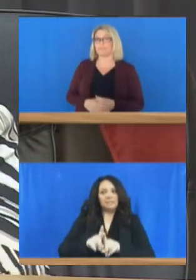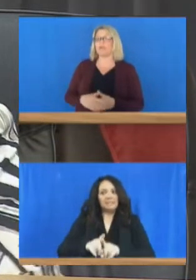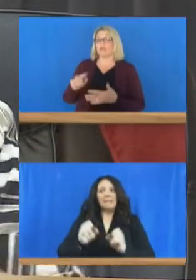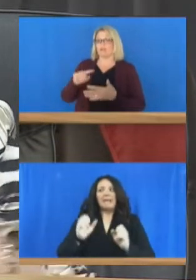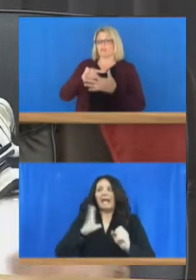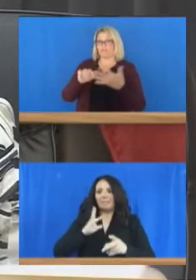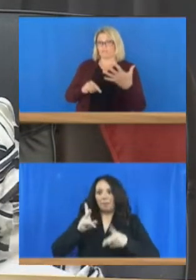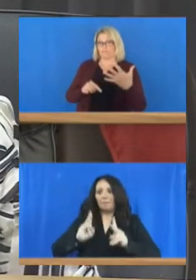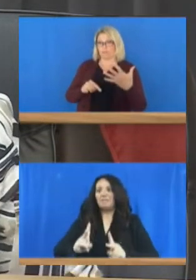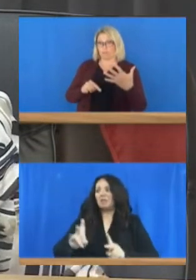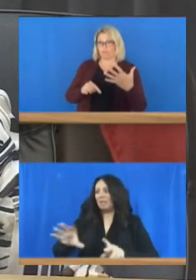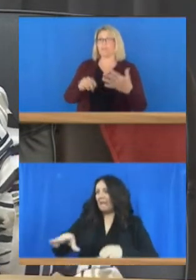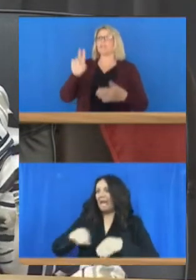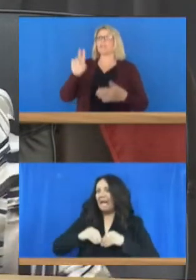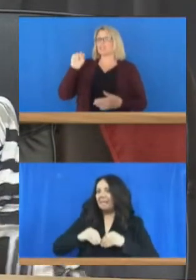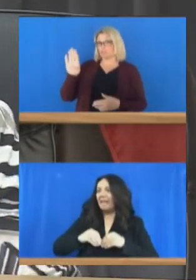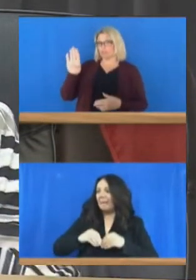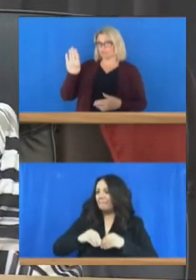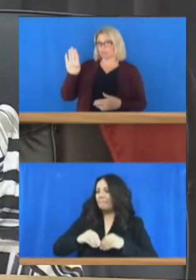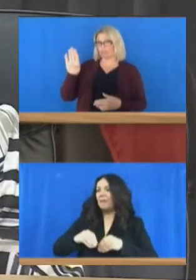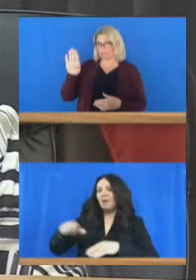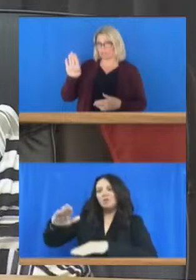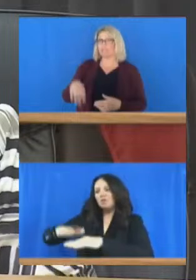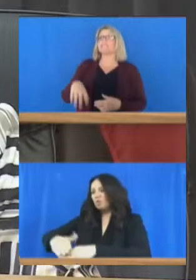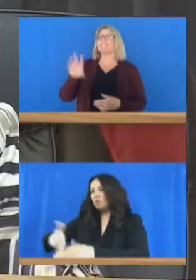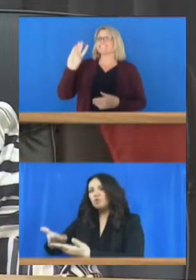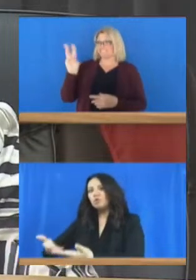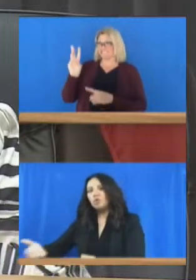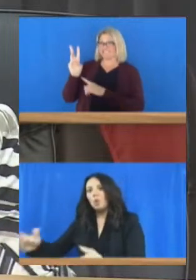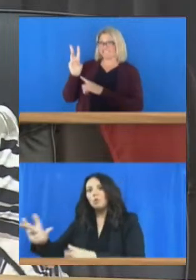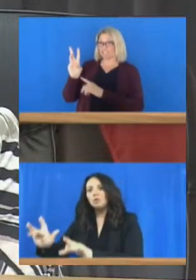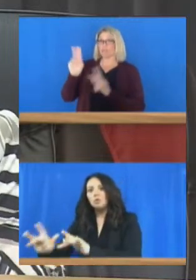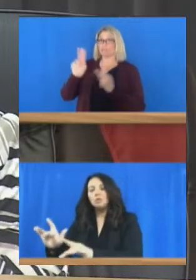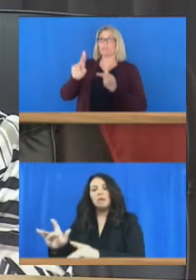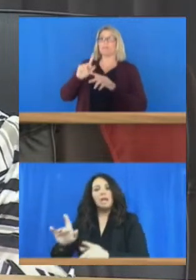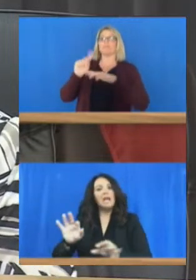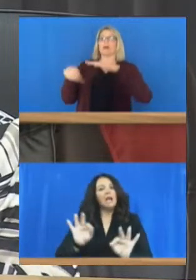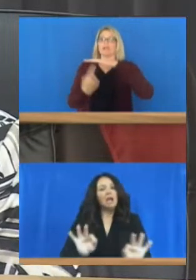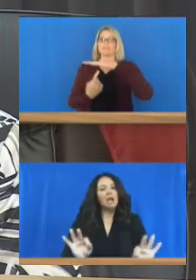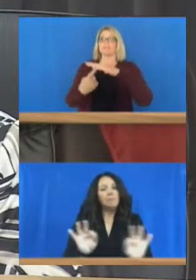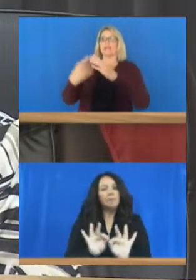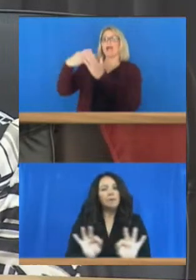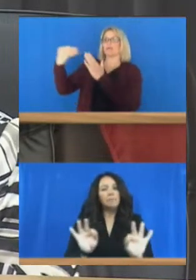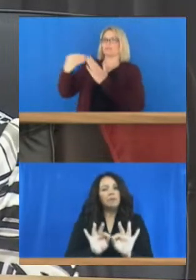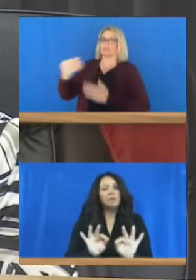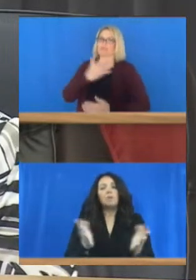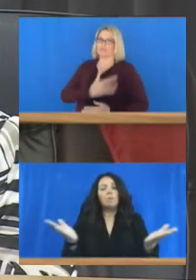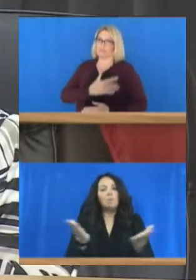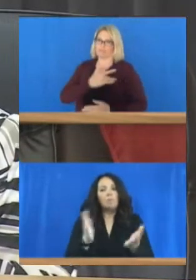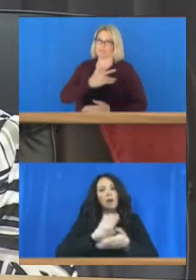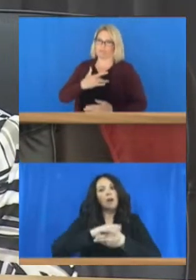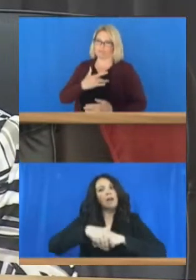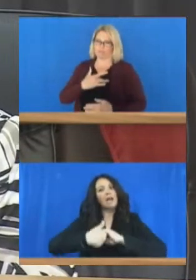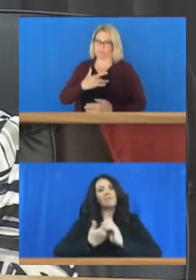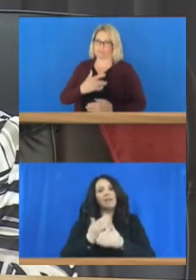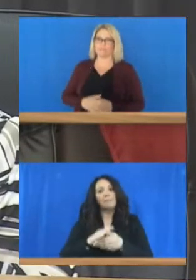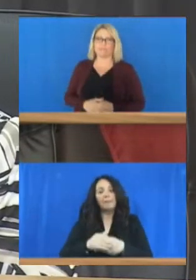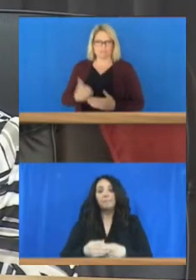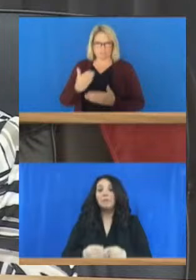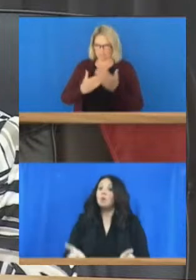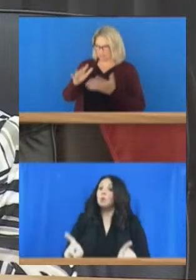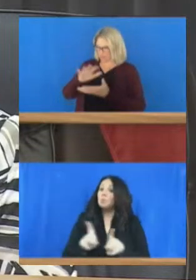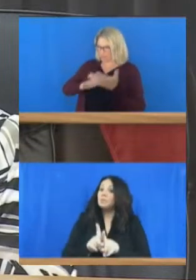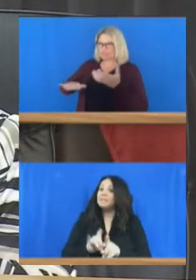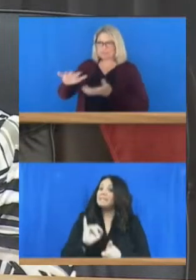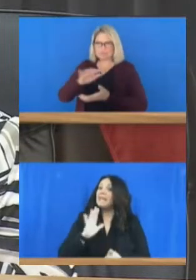is outside of the province. In Zone 2, which is St. John, Kings, and Charlotte counties, there is 1 new case. In Zone 3, which